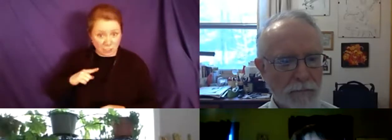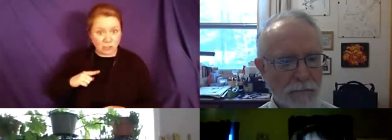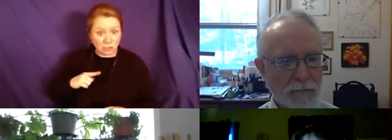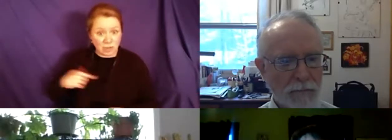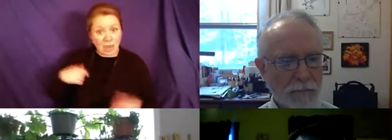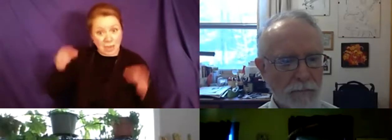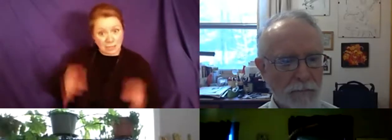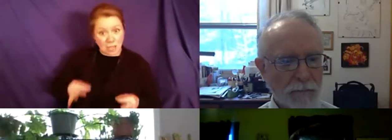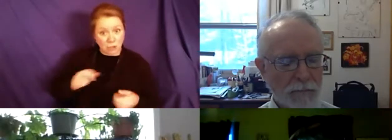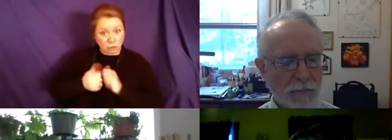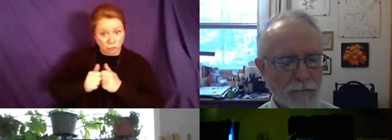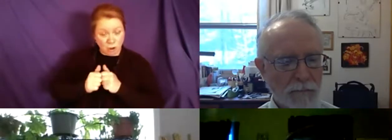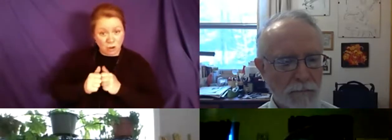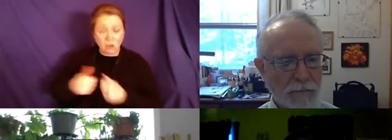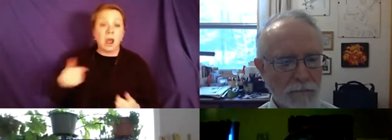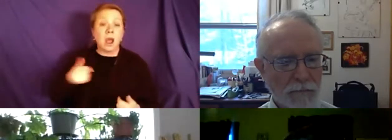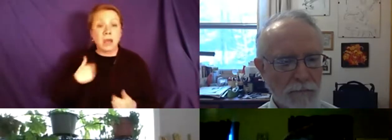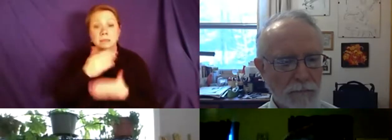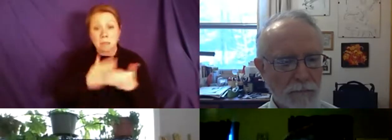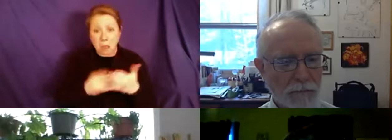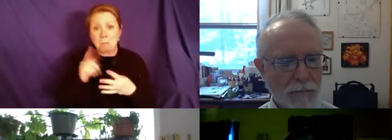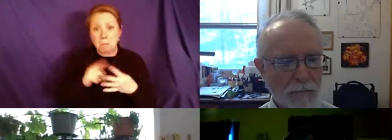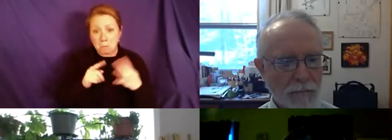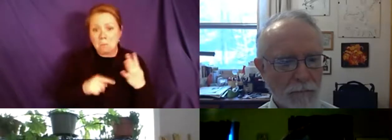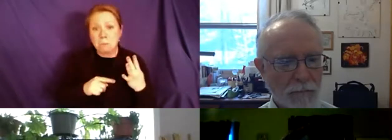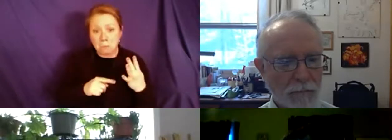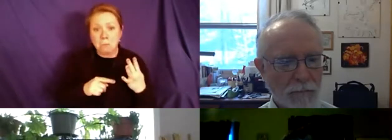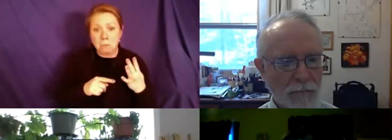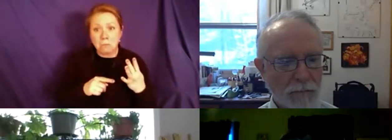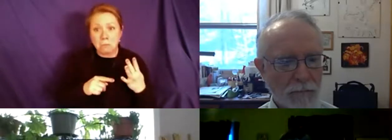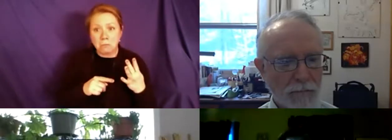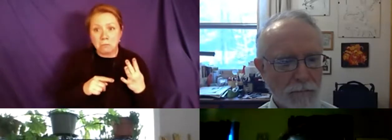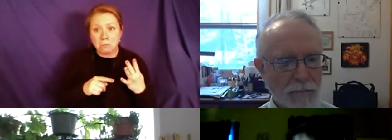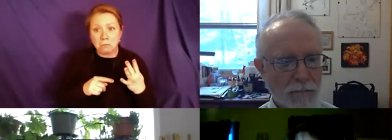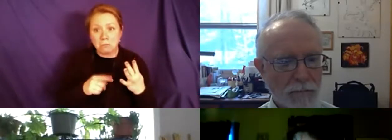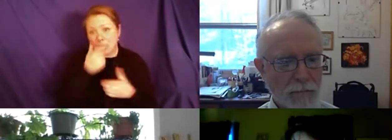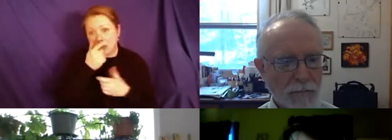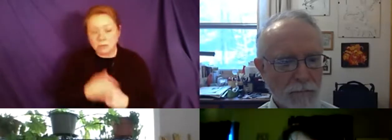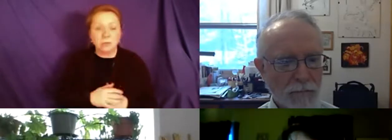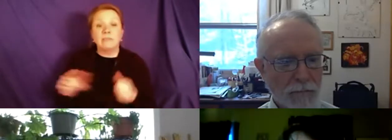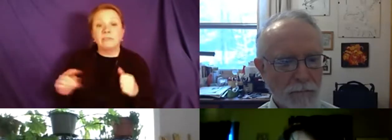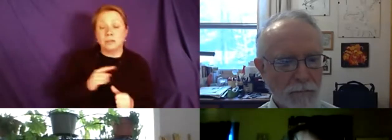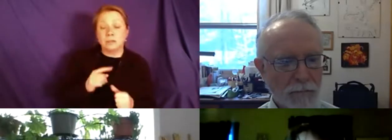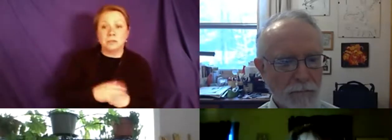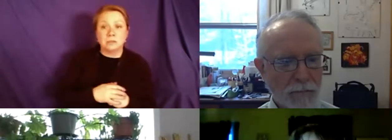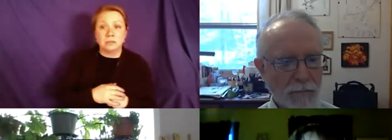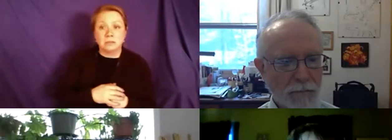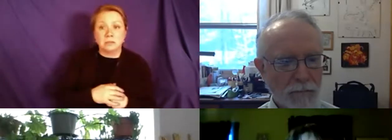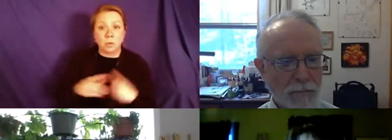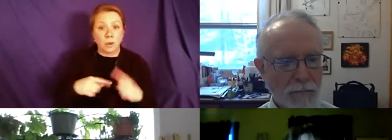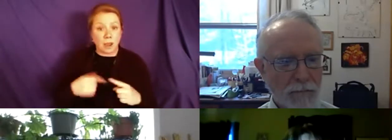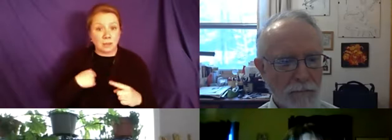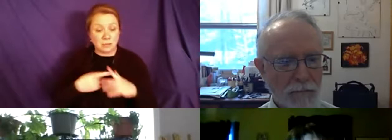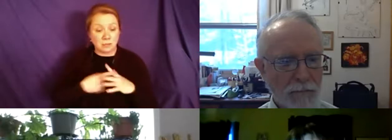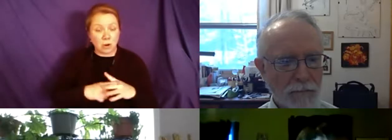to run, there were a couple of pieces I think that are of maybe interest. First of all is when I started